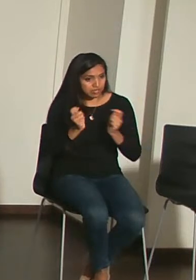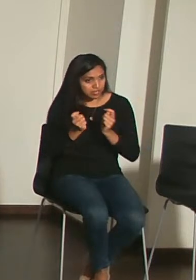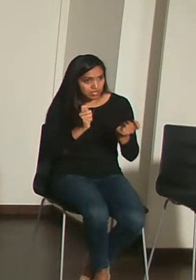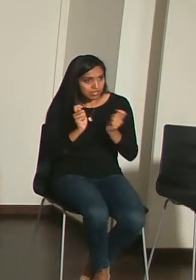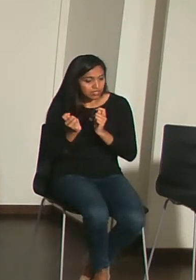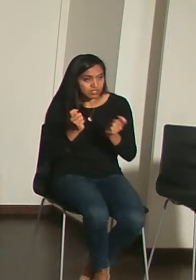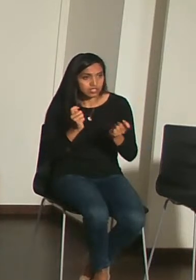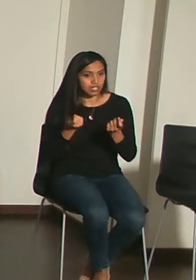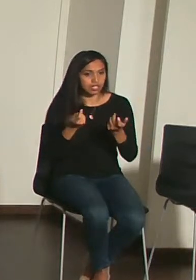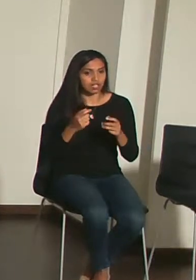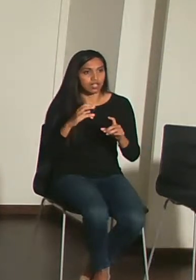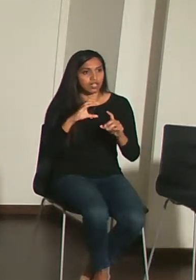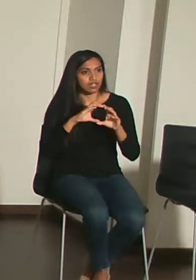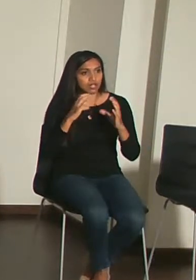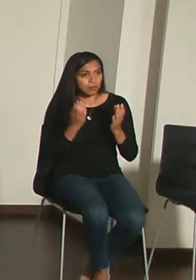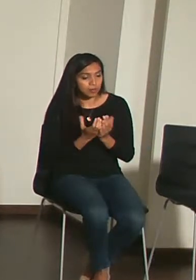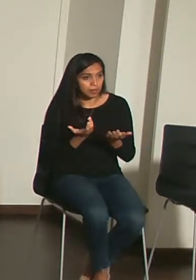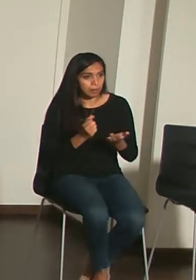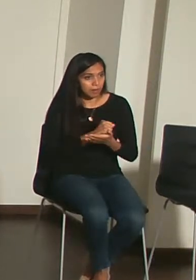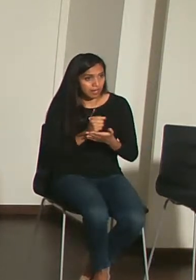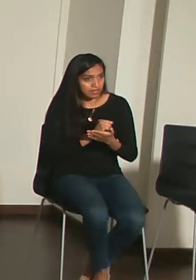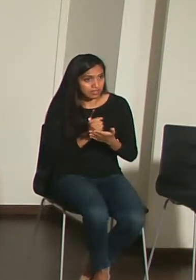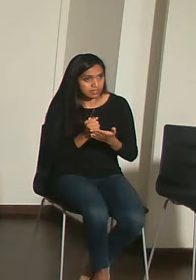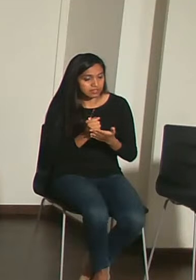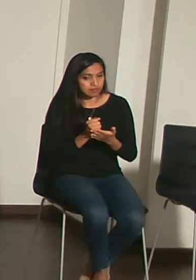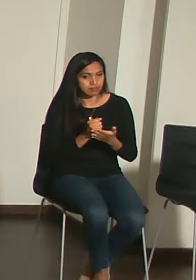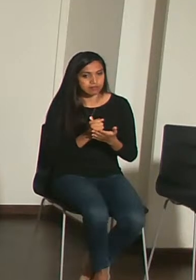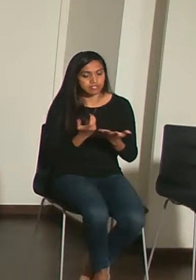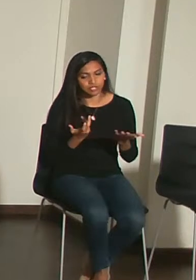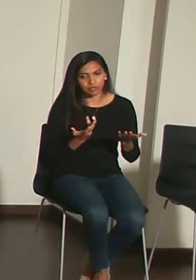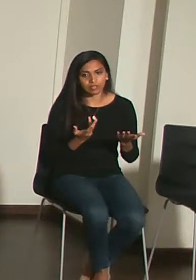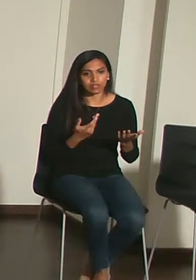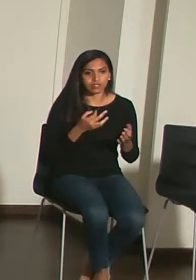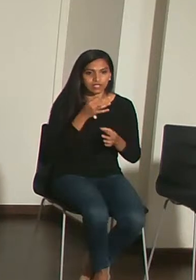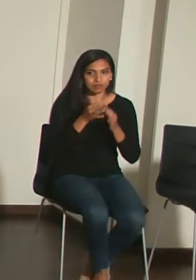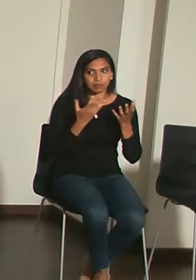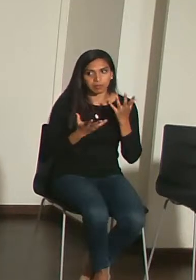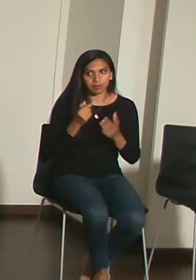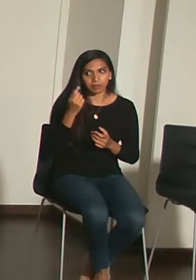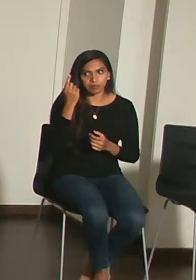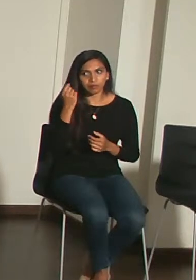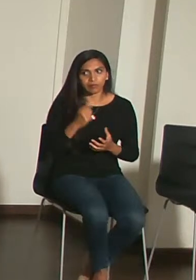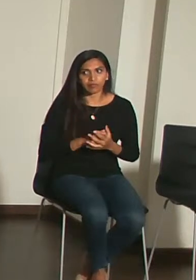practice. Yeah, I don't know. It's a half-baked thought.